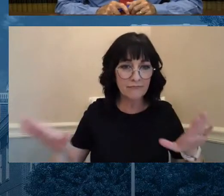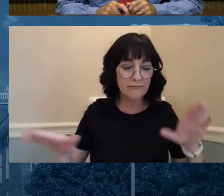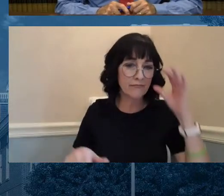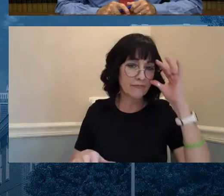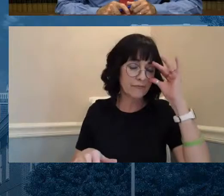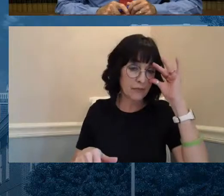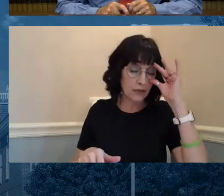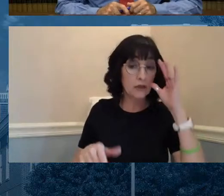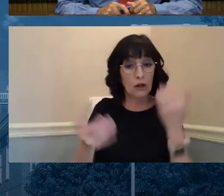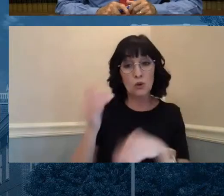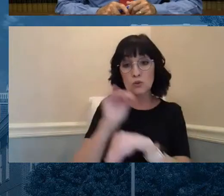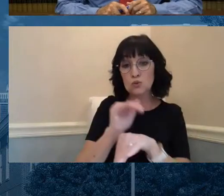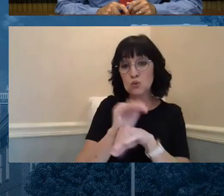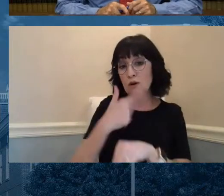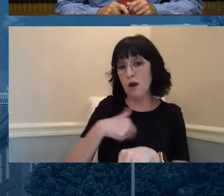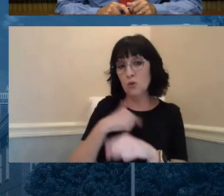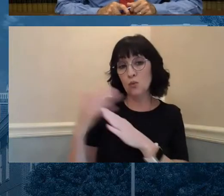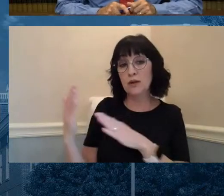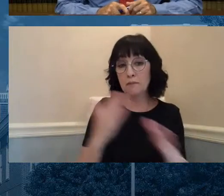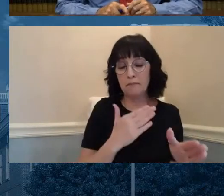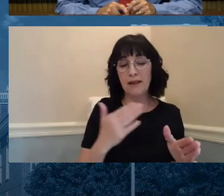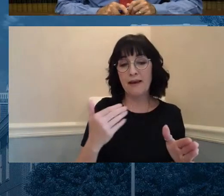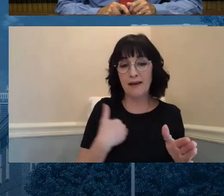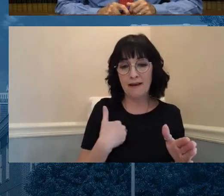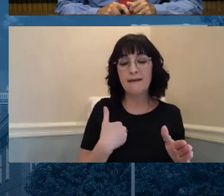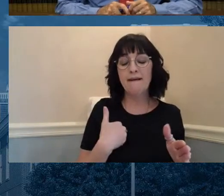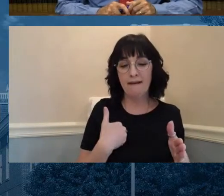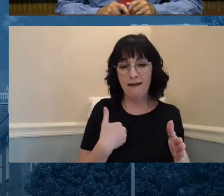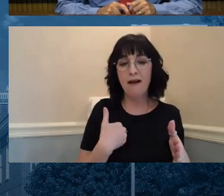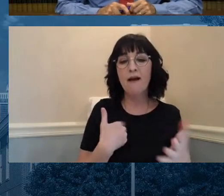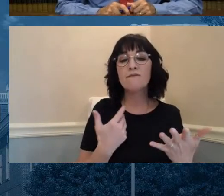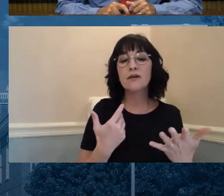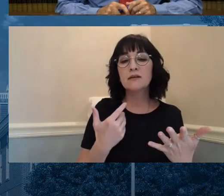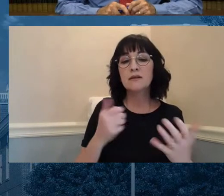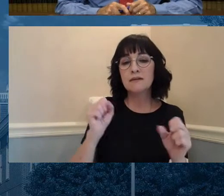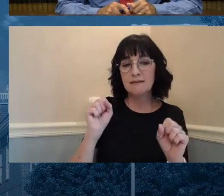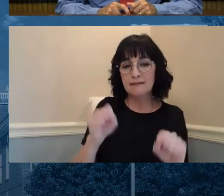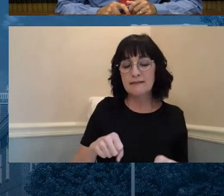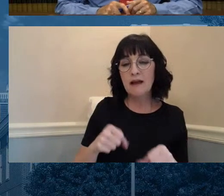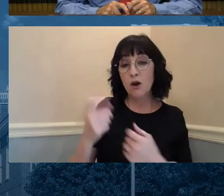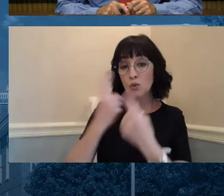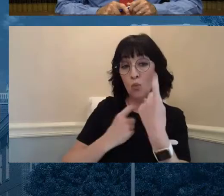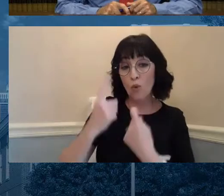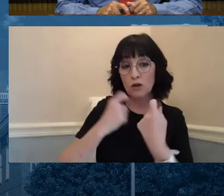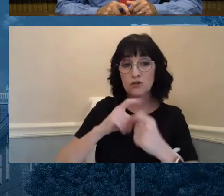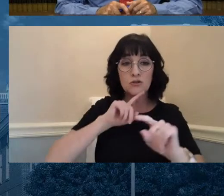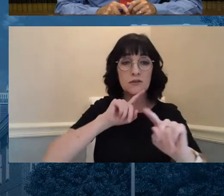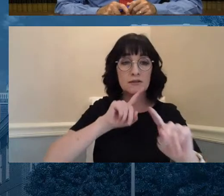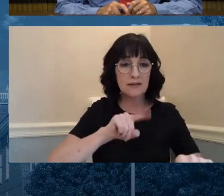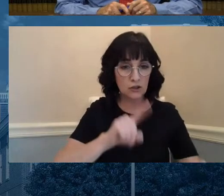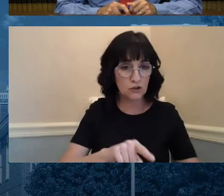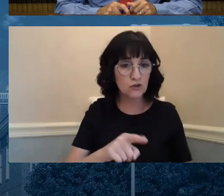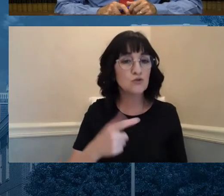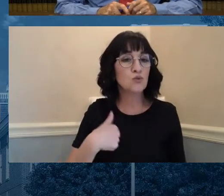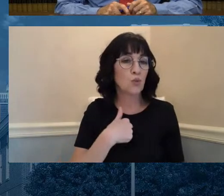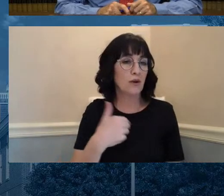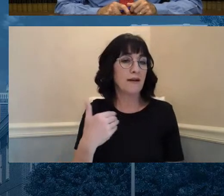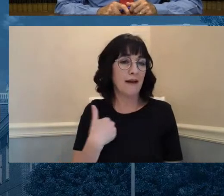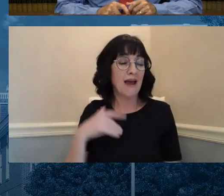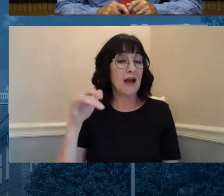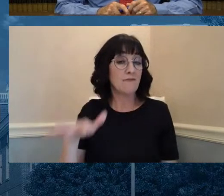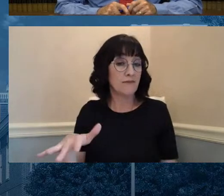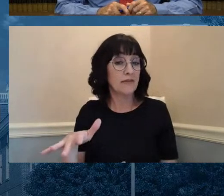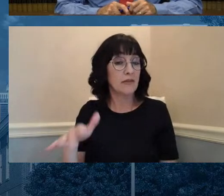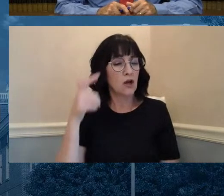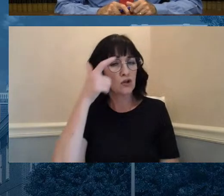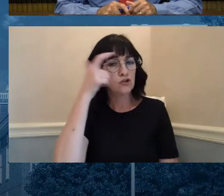we'll do that tonight with the town hall. We do have a public service announcement regarding Trauma Awareness Month, May